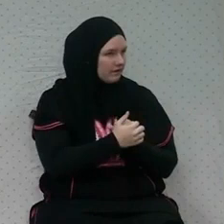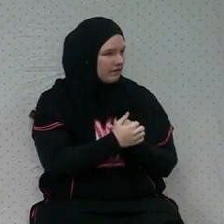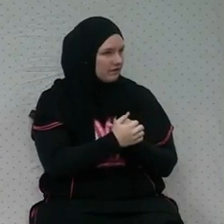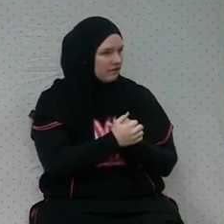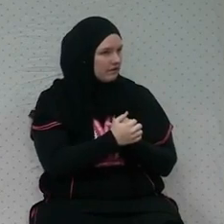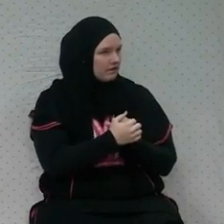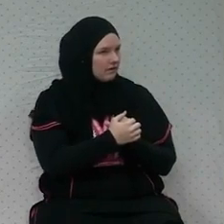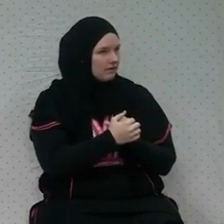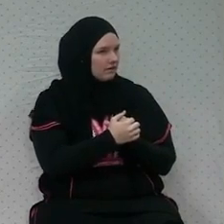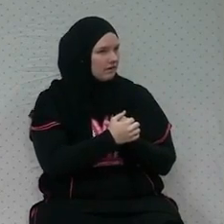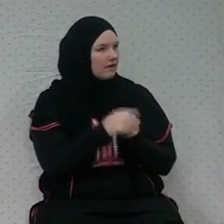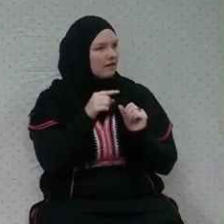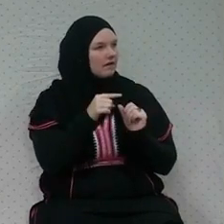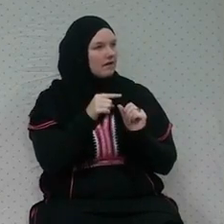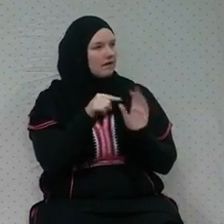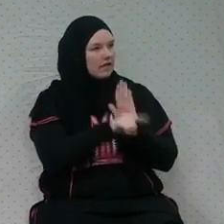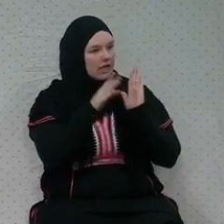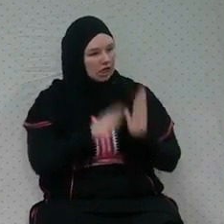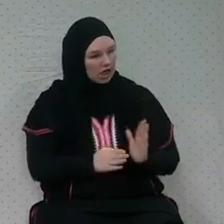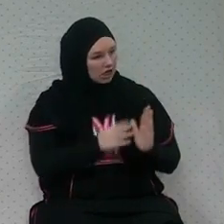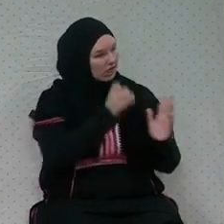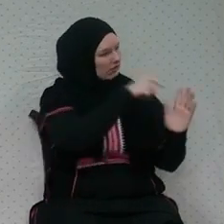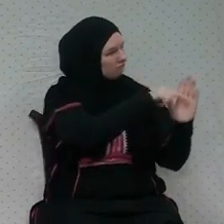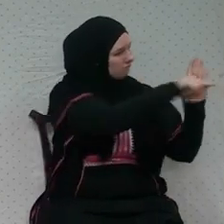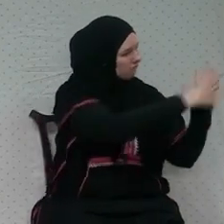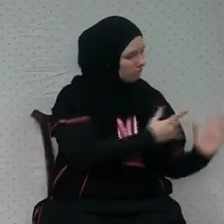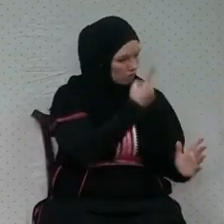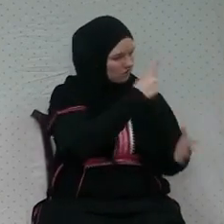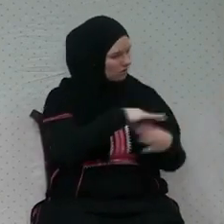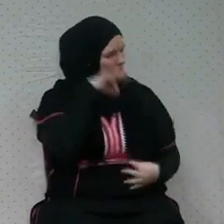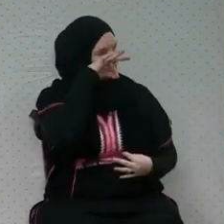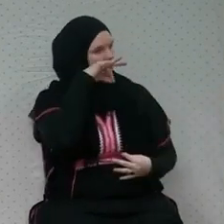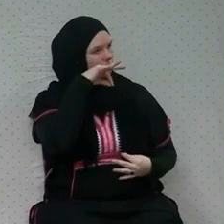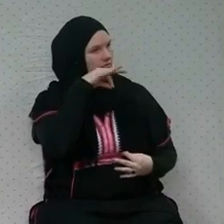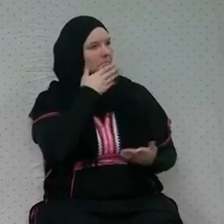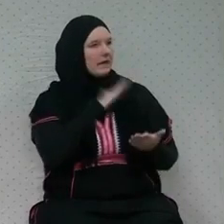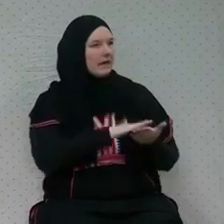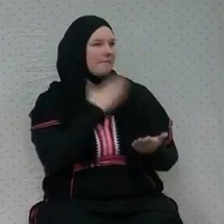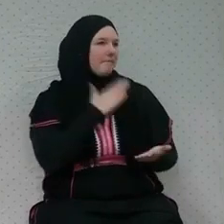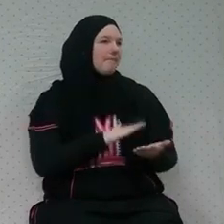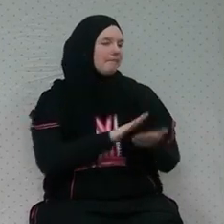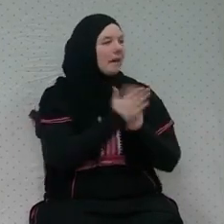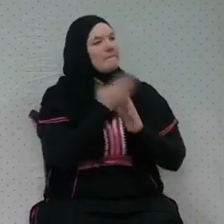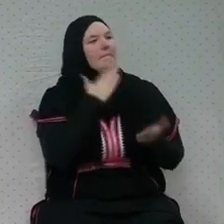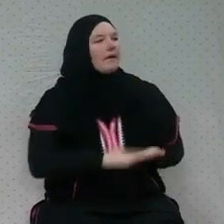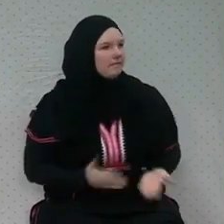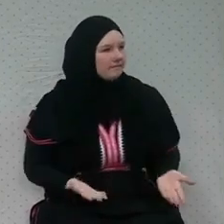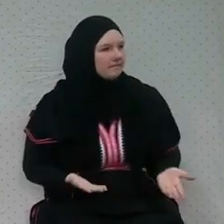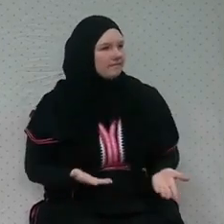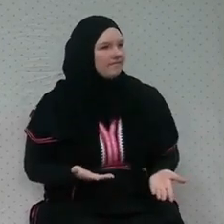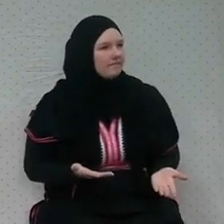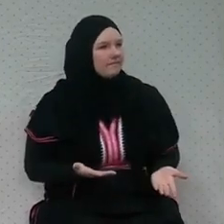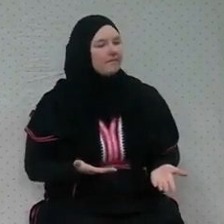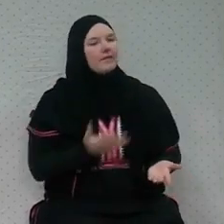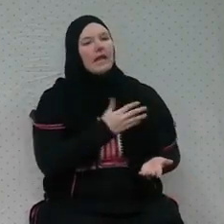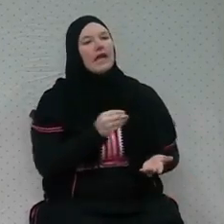the killer come from one soul, and the expression is intentionally magnifying the value of the other